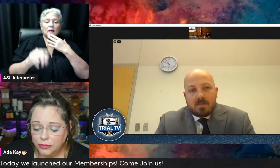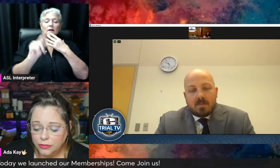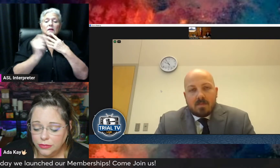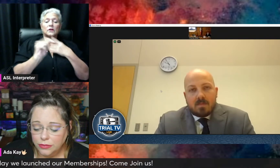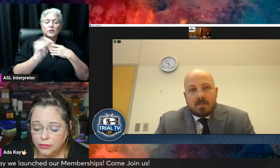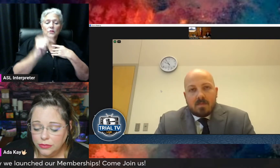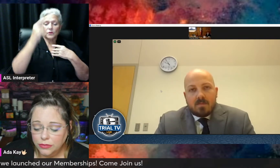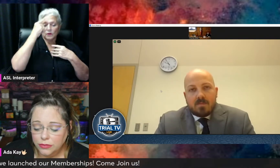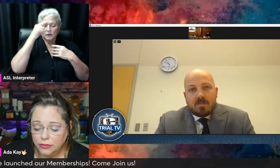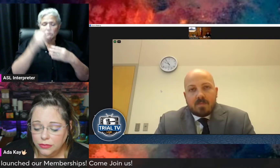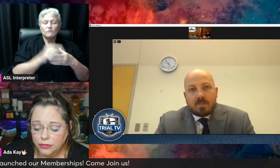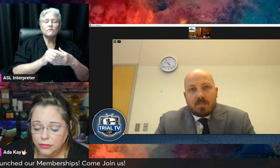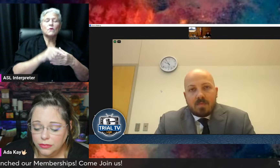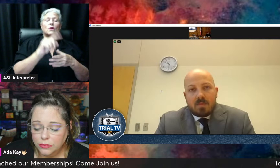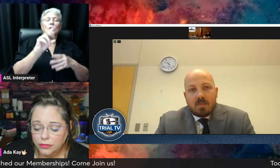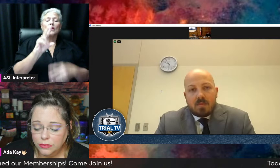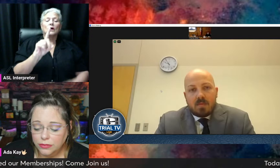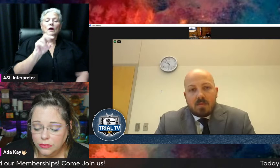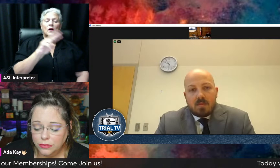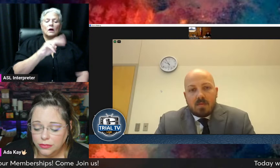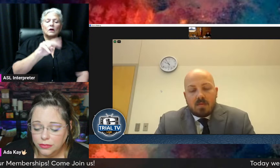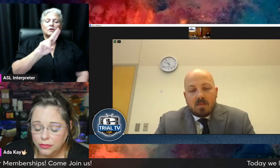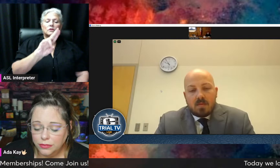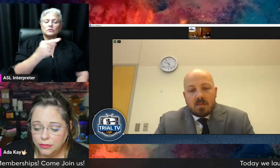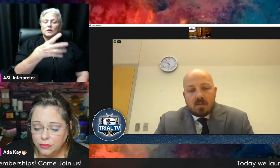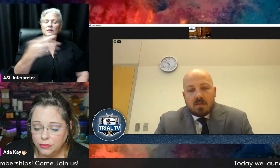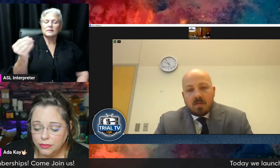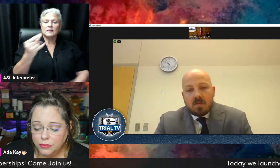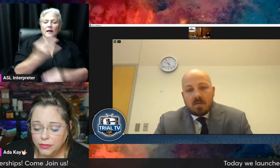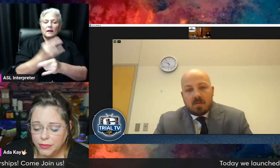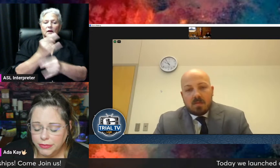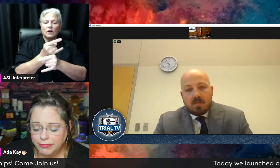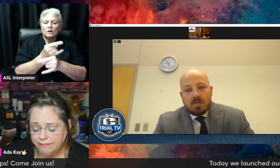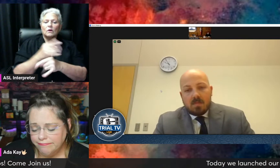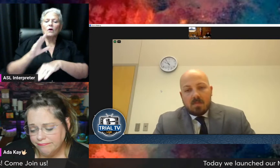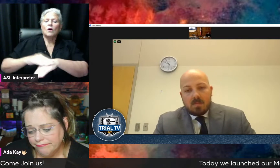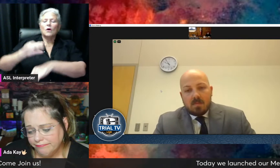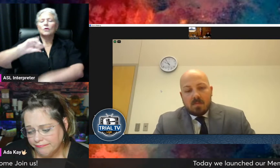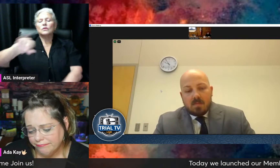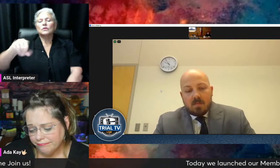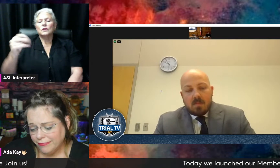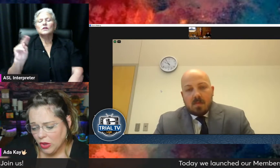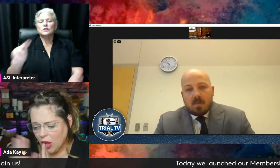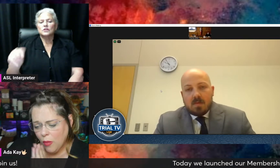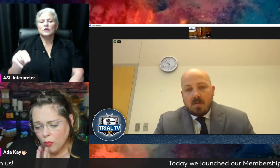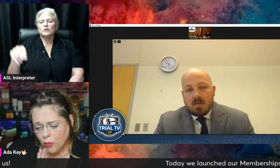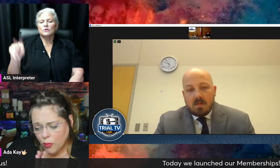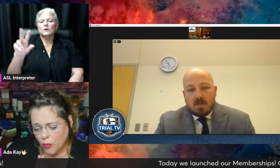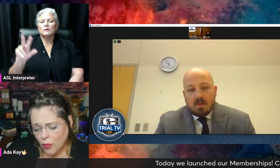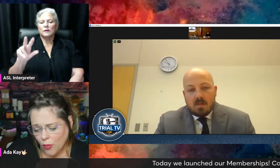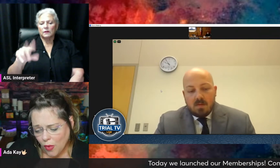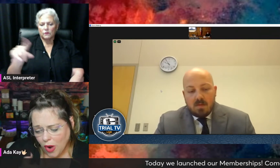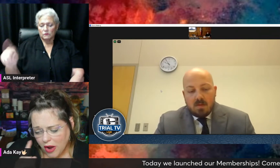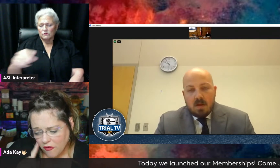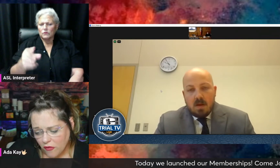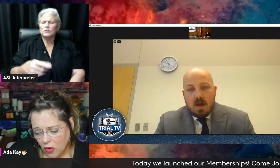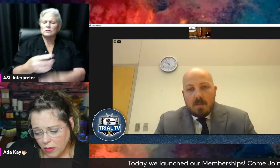So on January 30th or 31st of this year, did you receive a urine specimen from the Dubuque Police